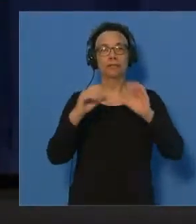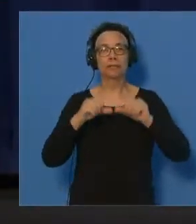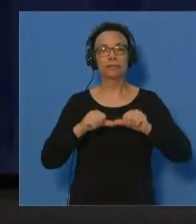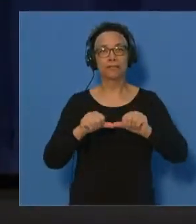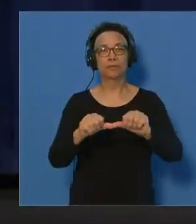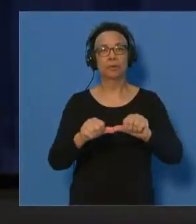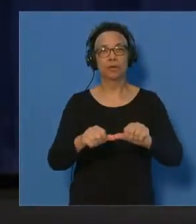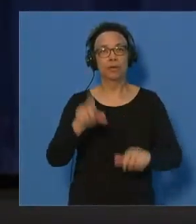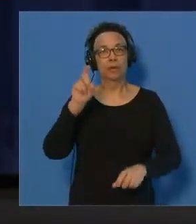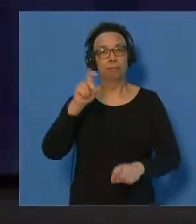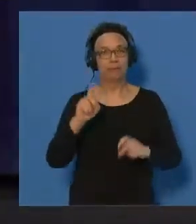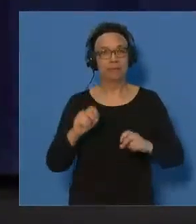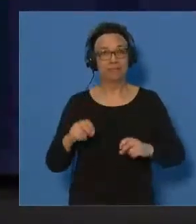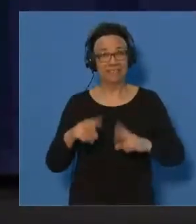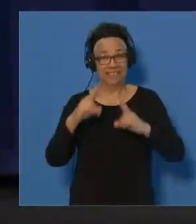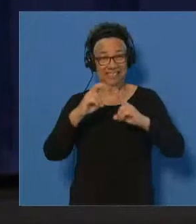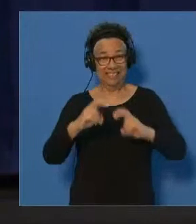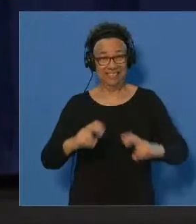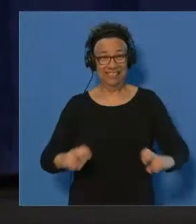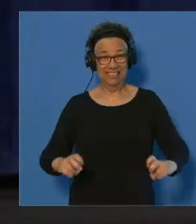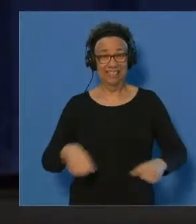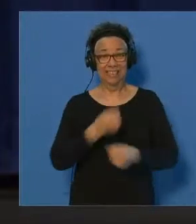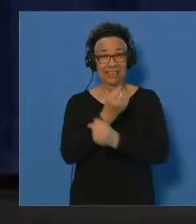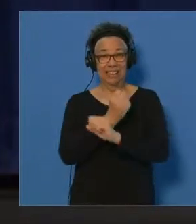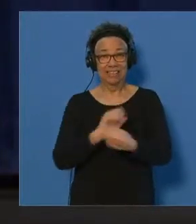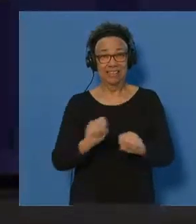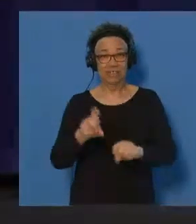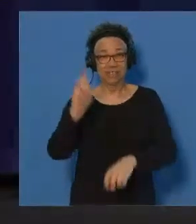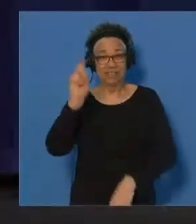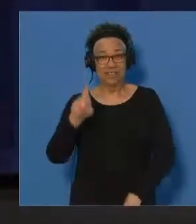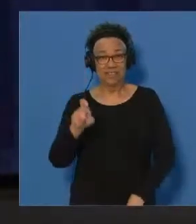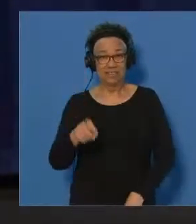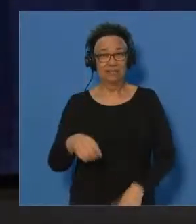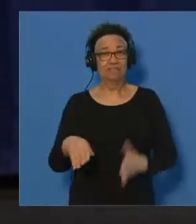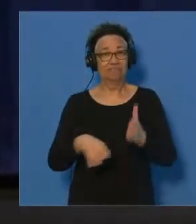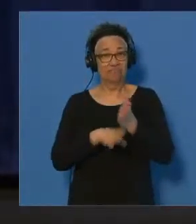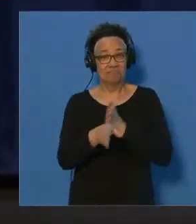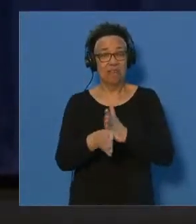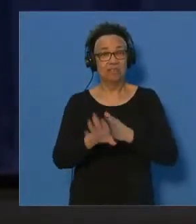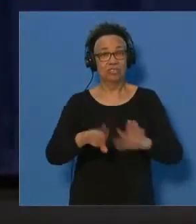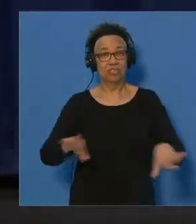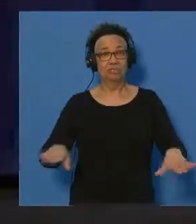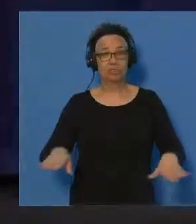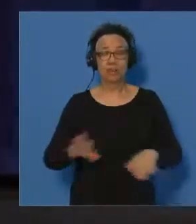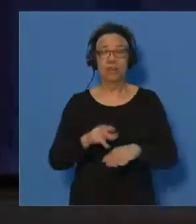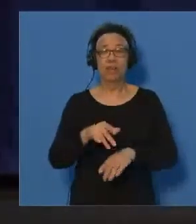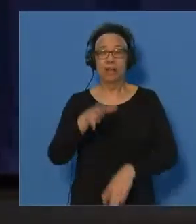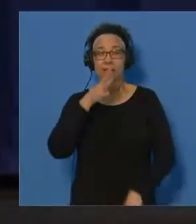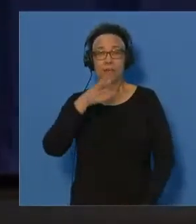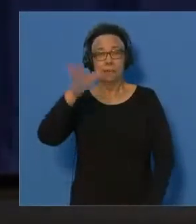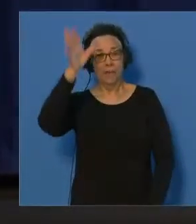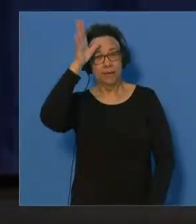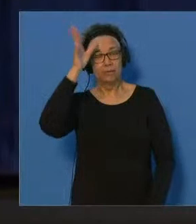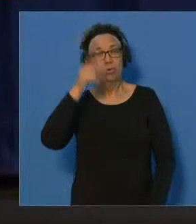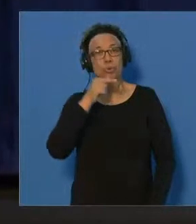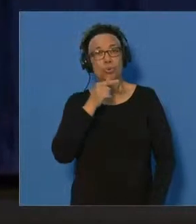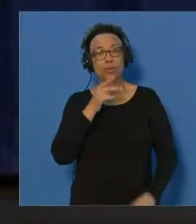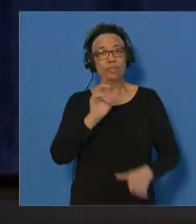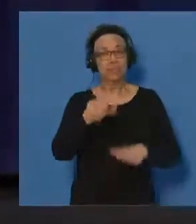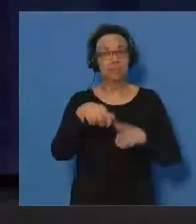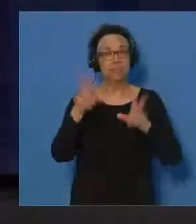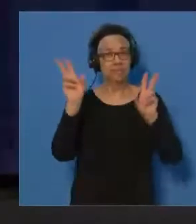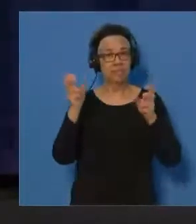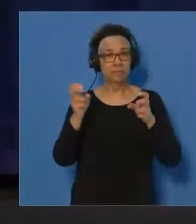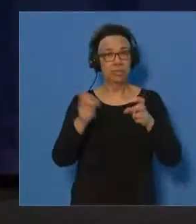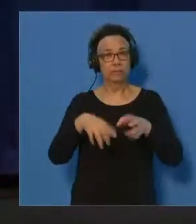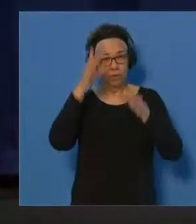critically assess and safeguard the needs and rights of minor children and their parents who are the subject of court-ordered arrangements,